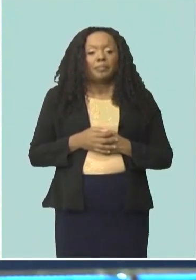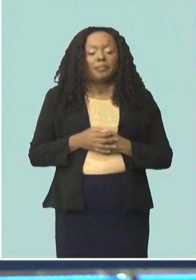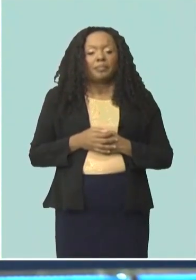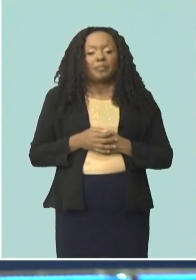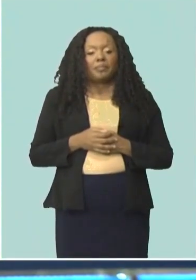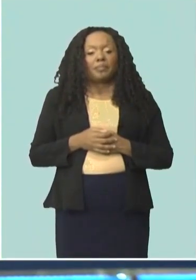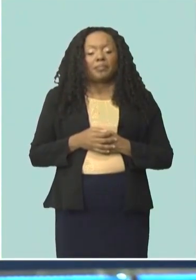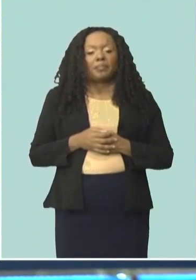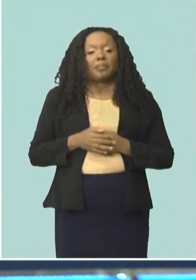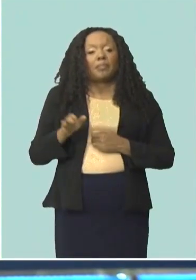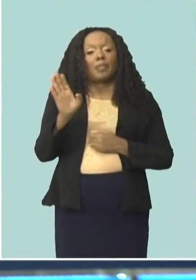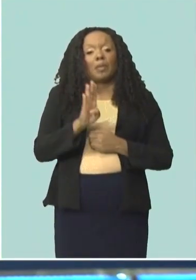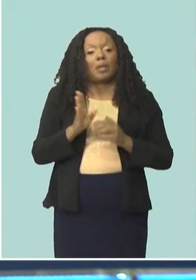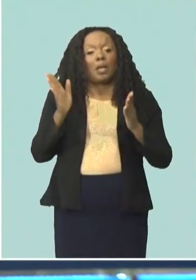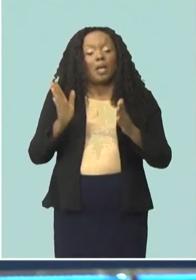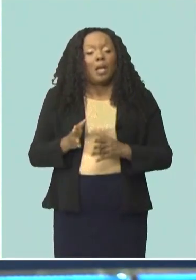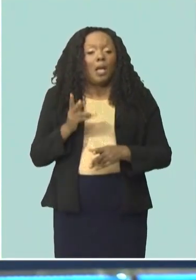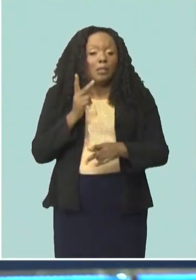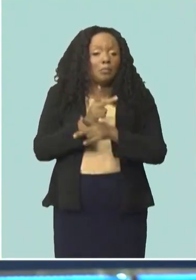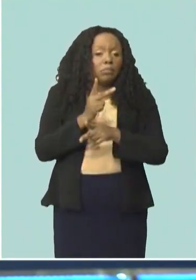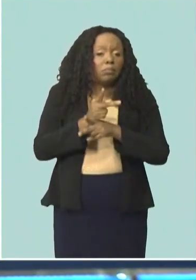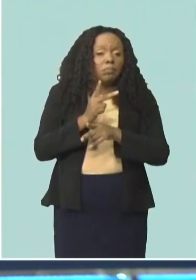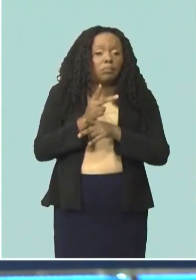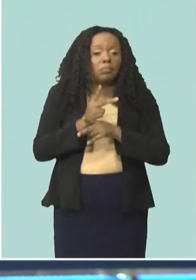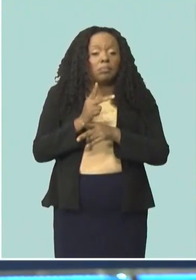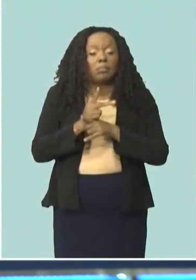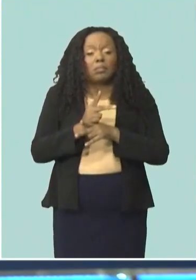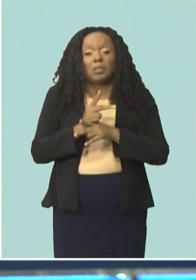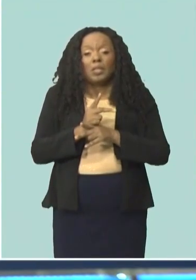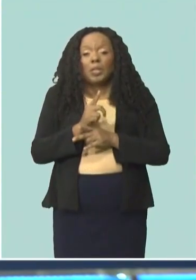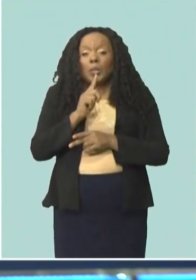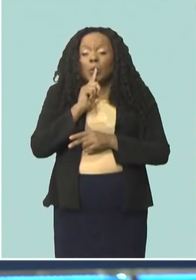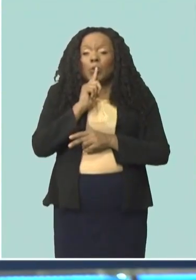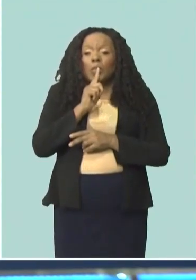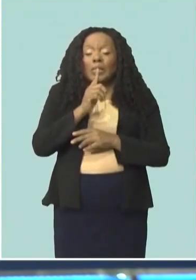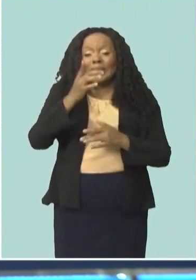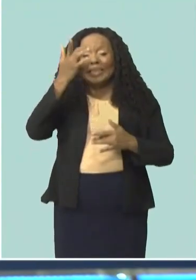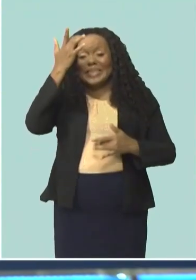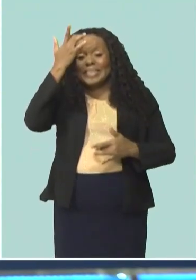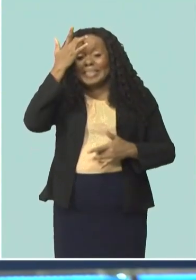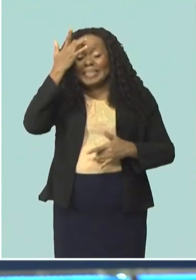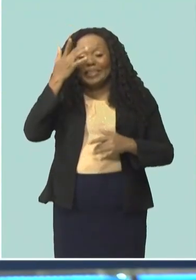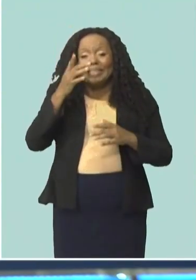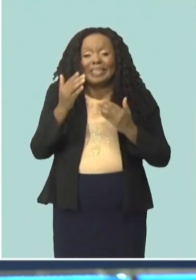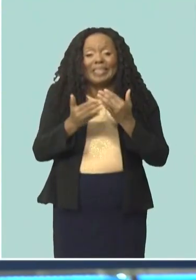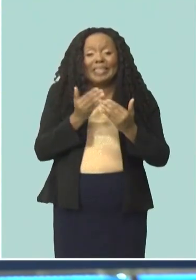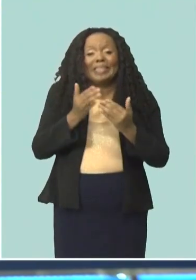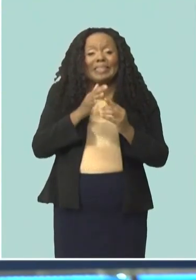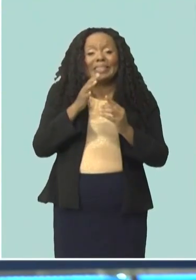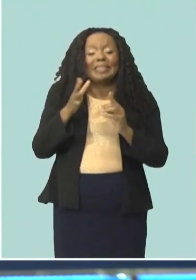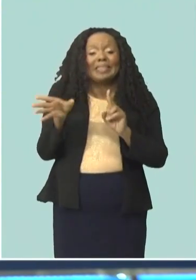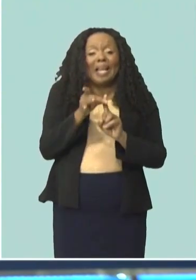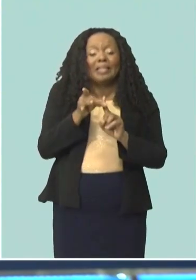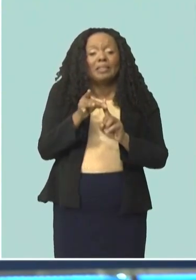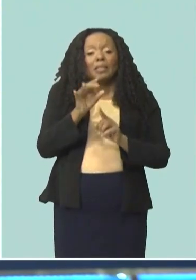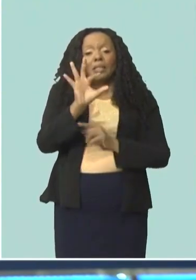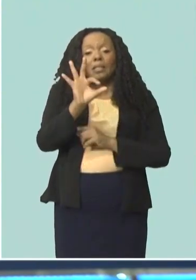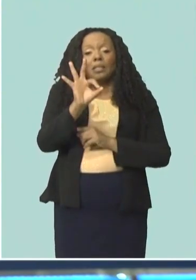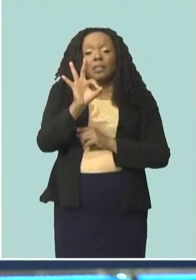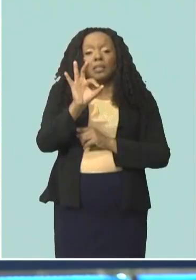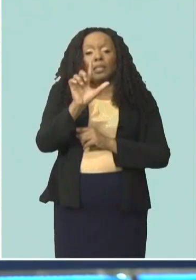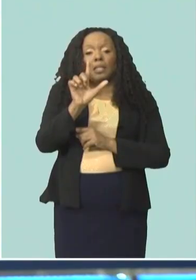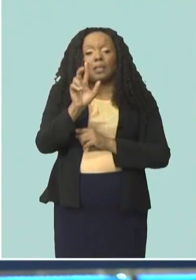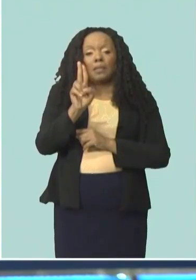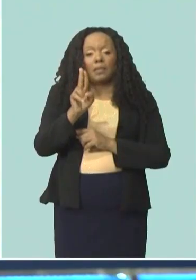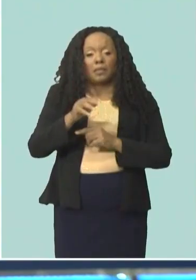Barbadians are being urged tonight to take steps to guard against the contagious flu virus. Health officials across Europe are battling an